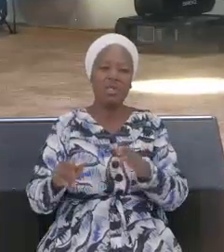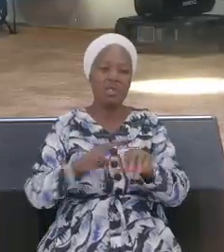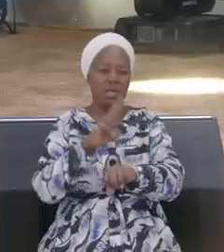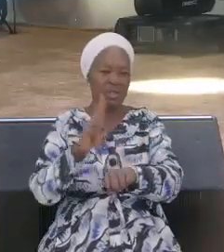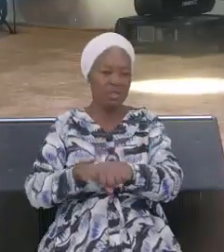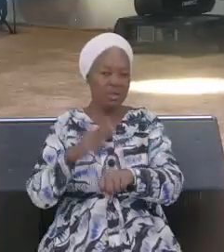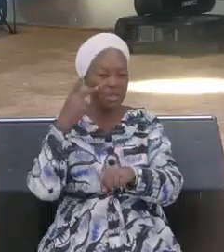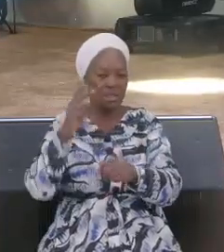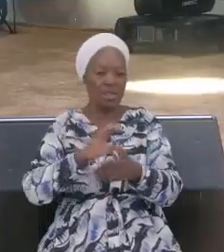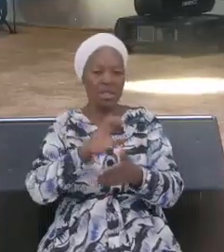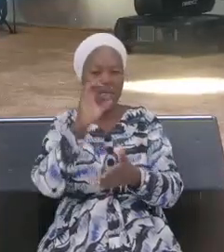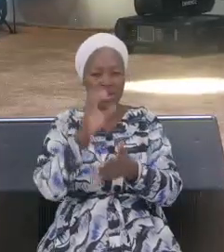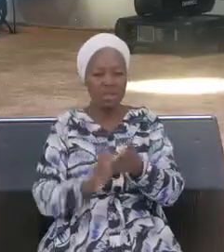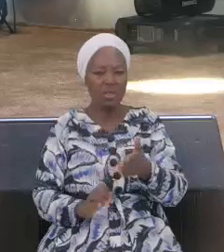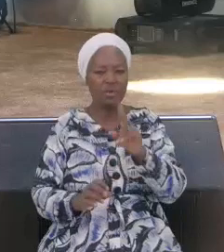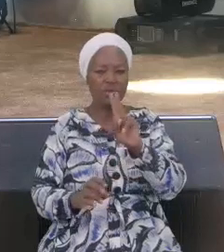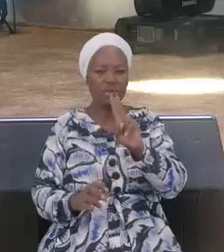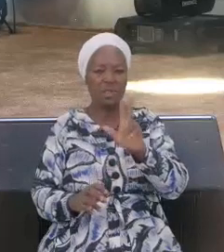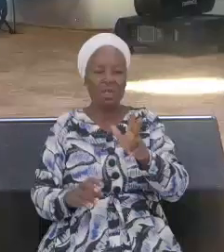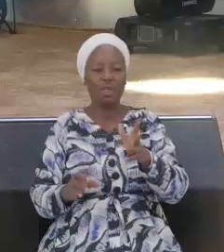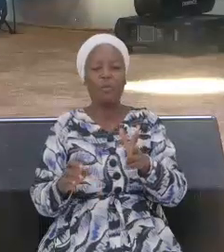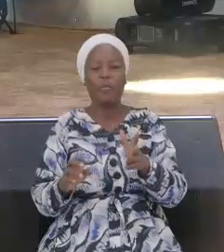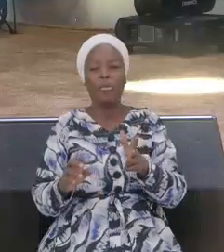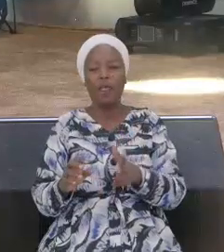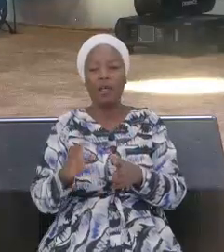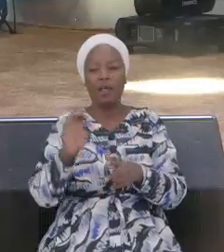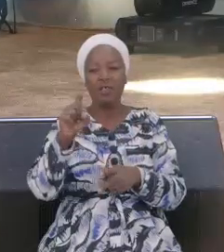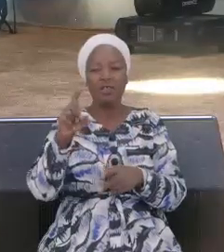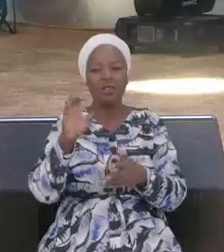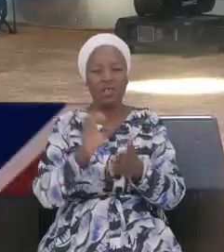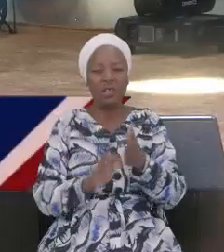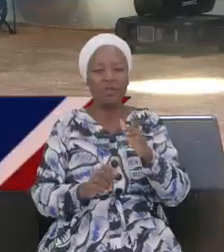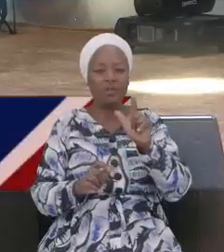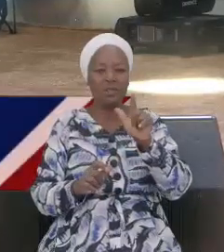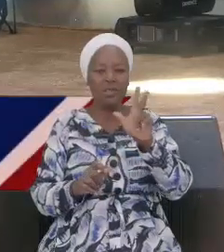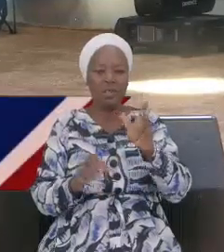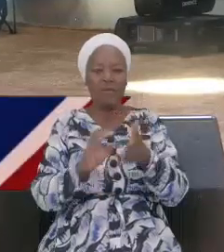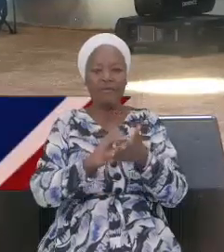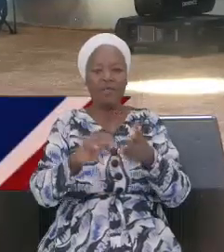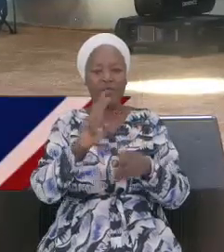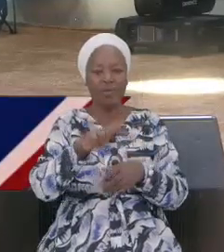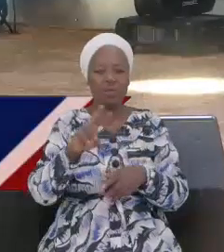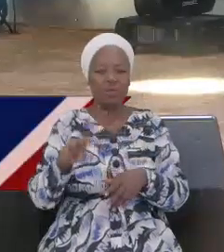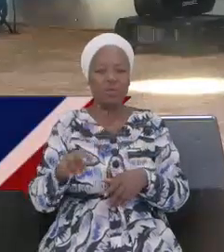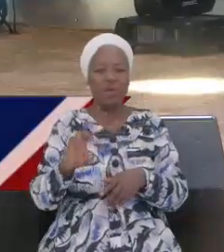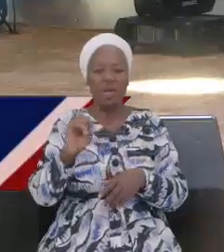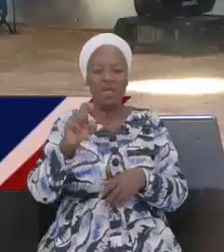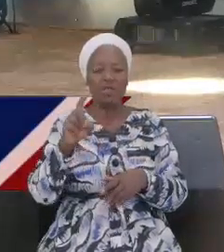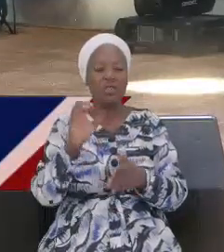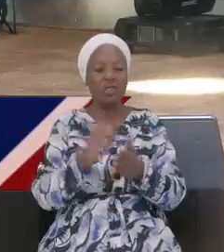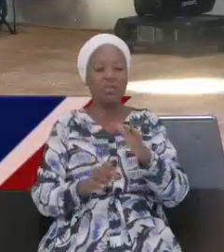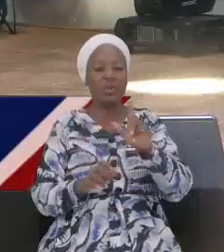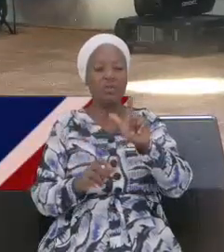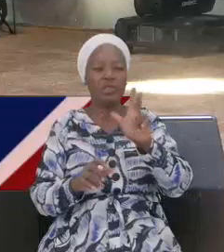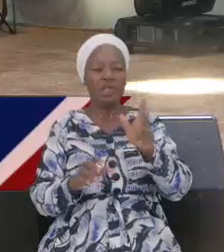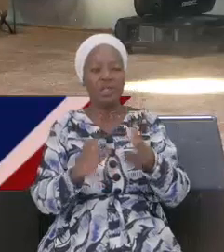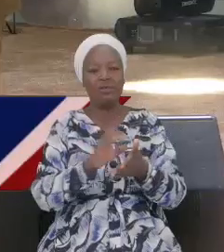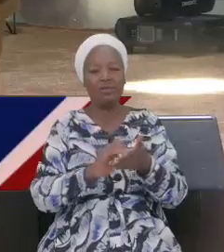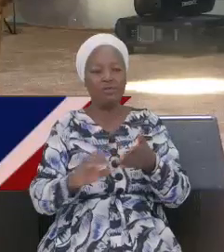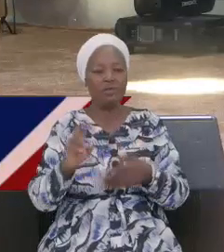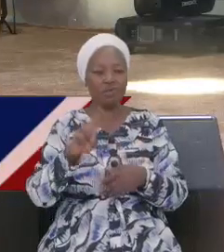chapter 23, Exodus 23. We're looking at verse 22. In Exodus 23, verse 22,